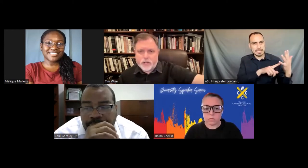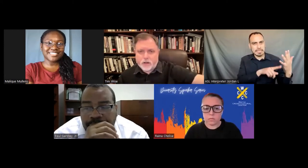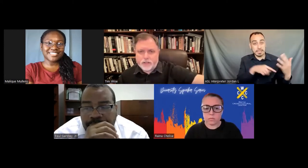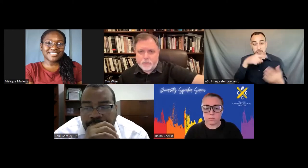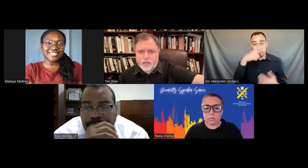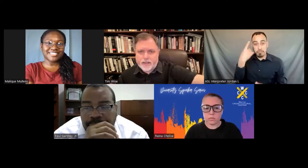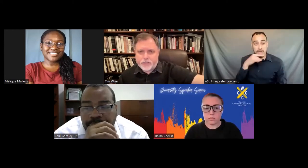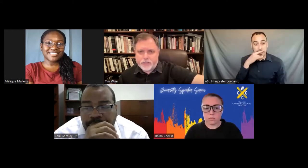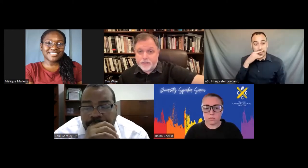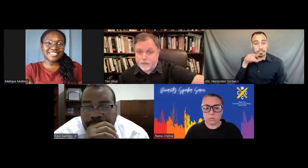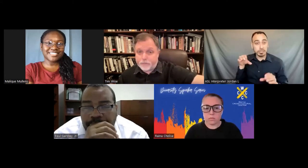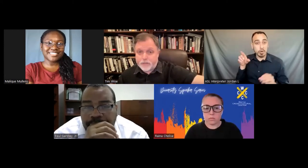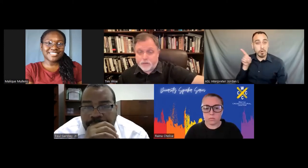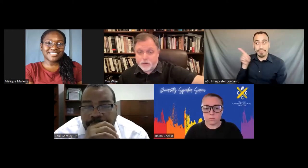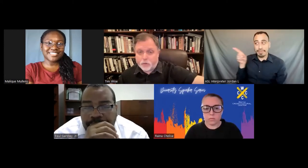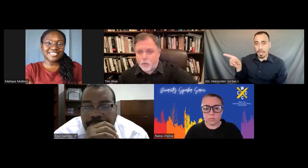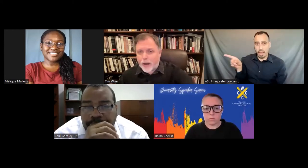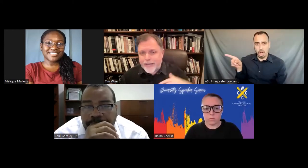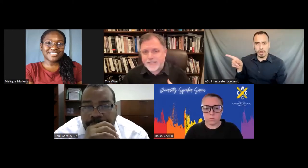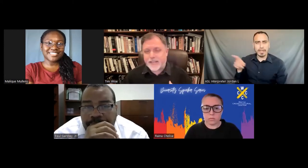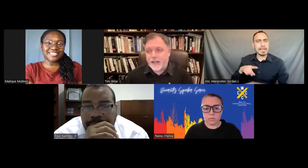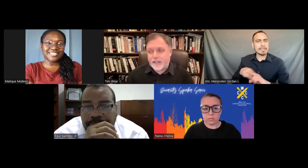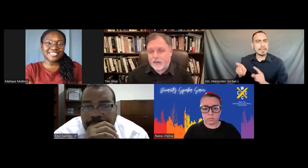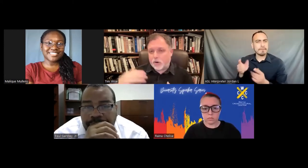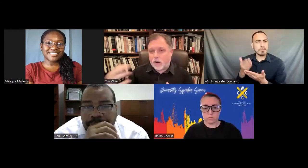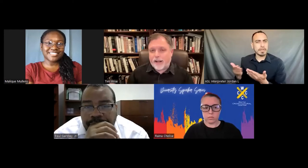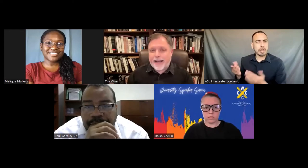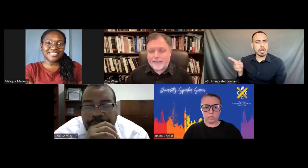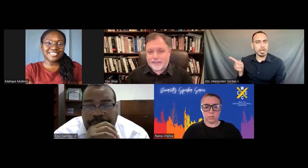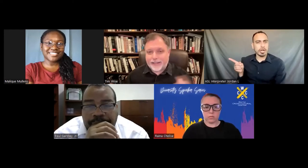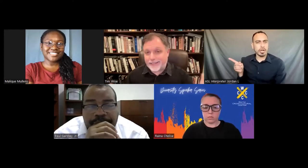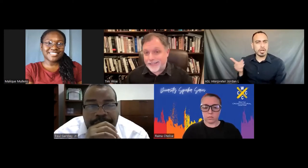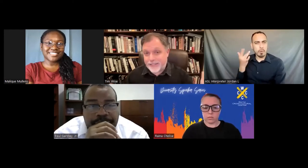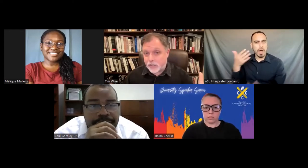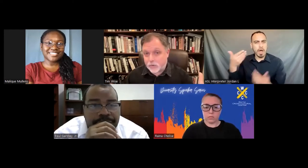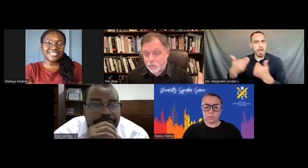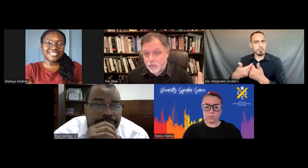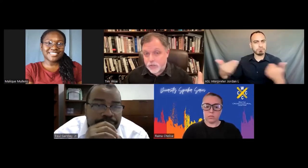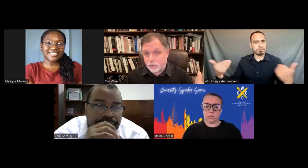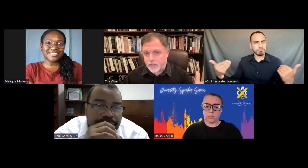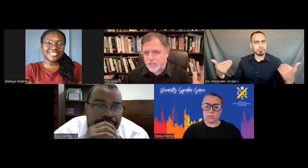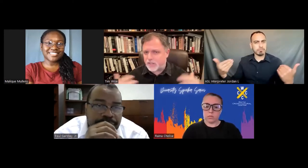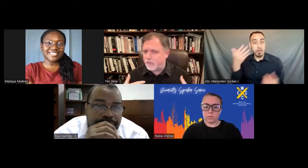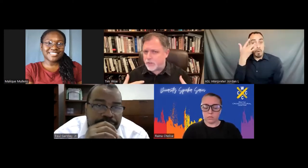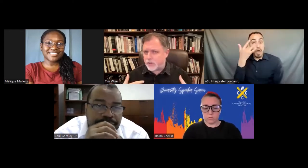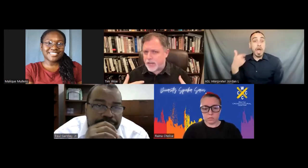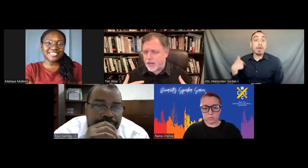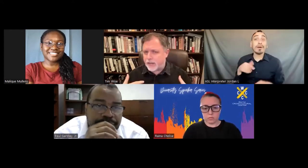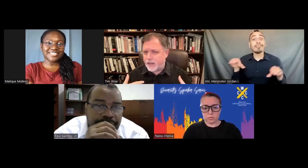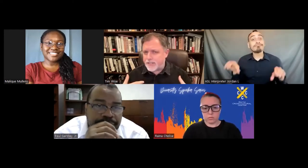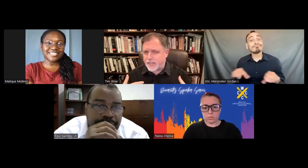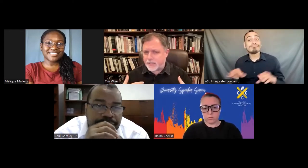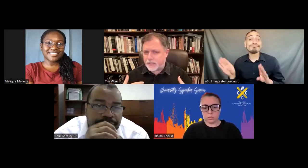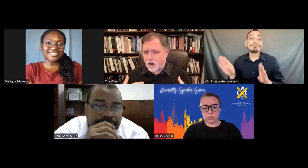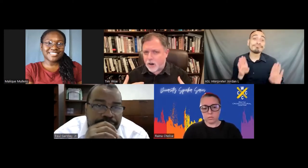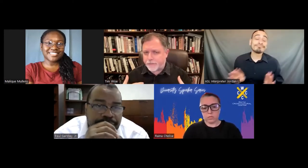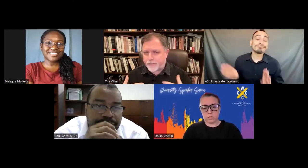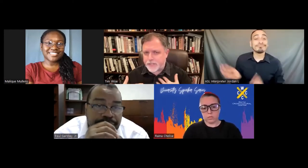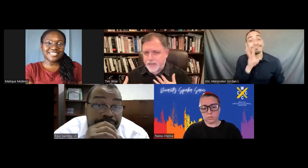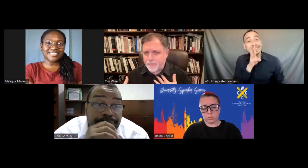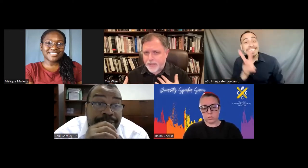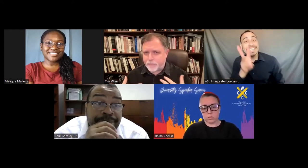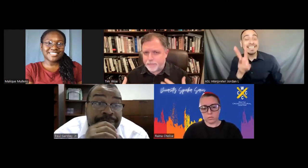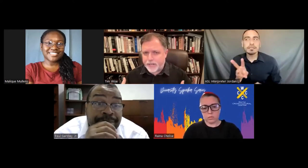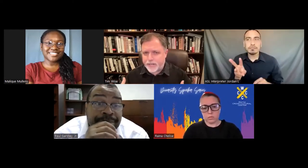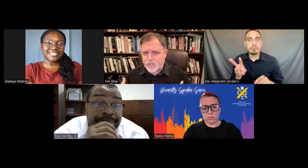over here and they're being given different material? Or why is it that we're all acting like 6-year-olds do, but some of us are getting sent to the